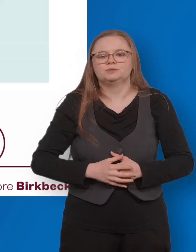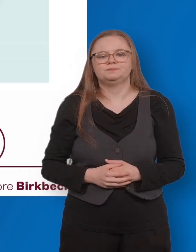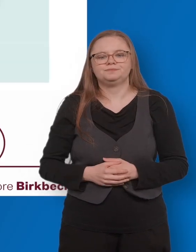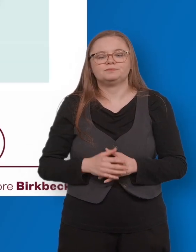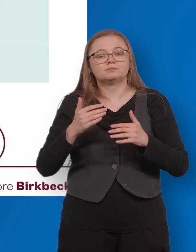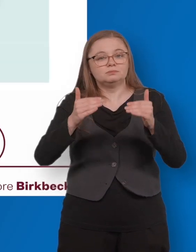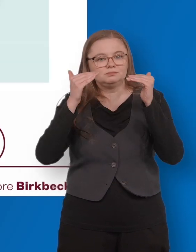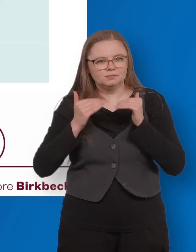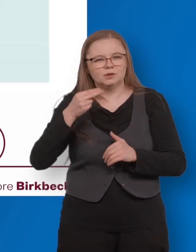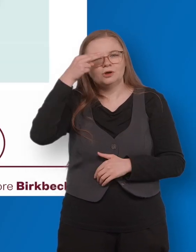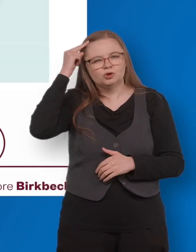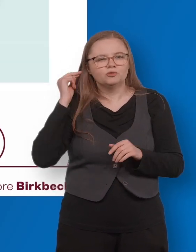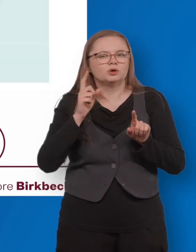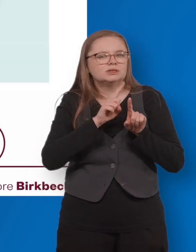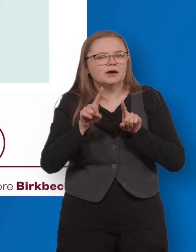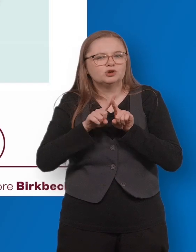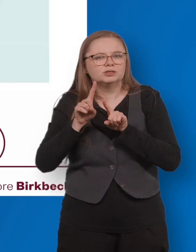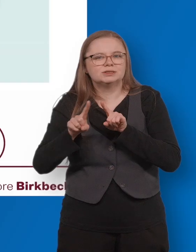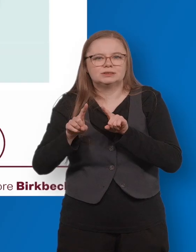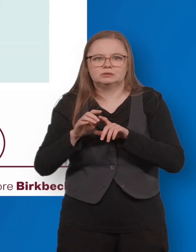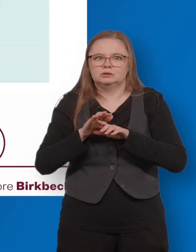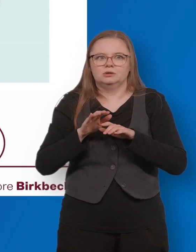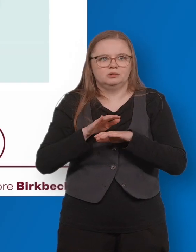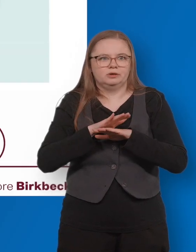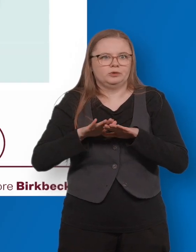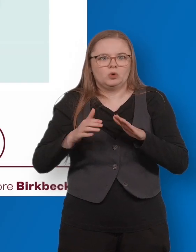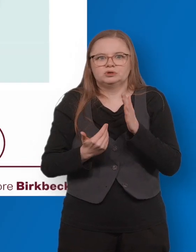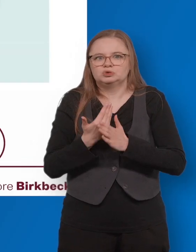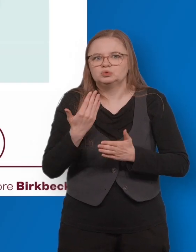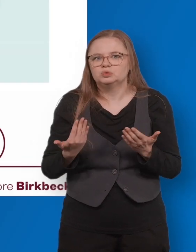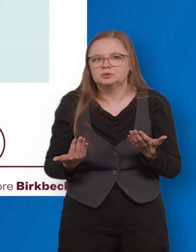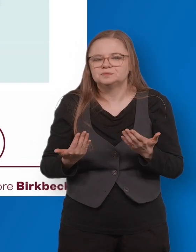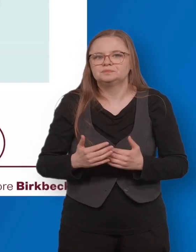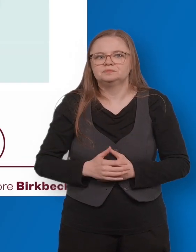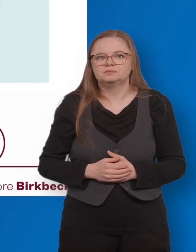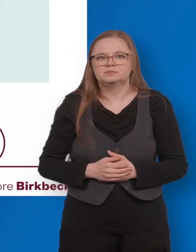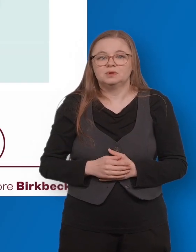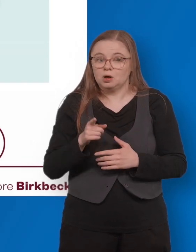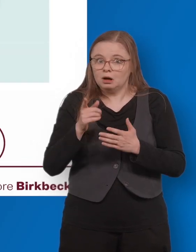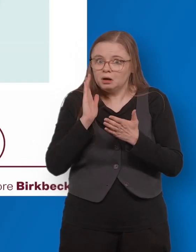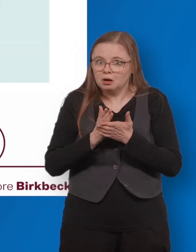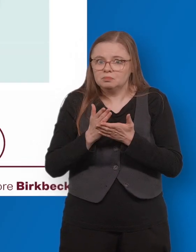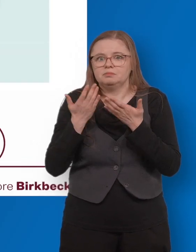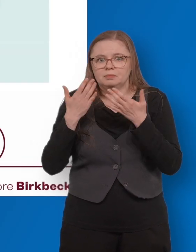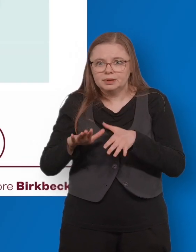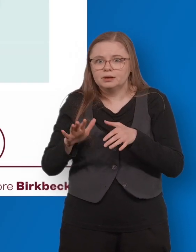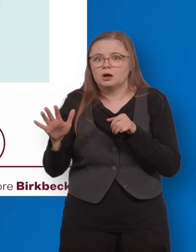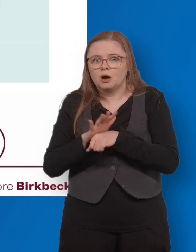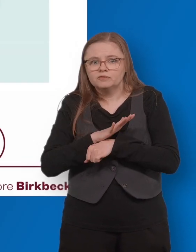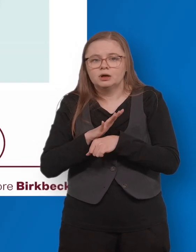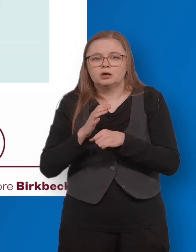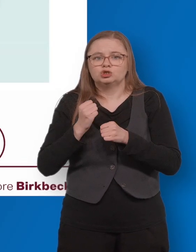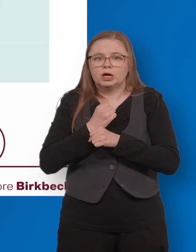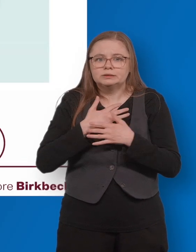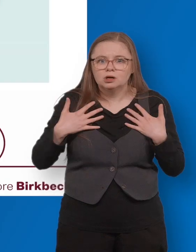Neurodiversity, the not so new EDI kid on the block, right? Have we really done gender and race equality? I don't